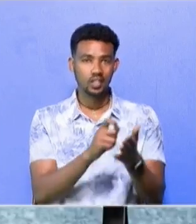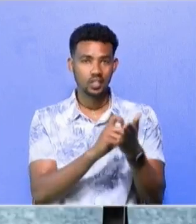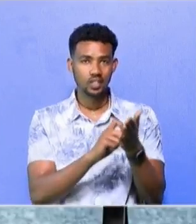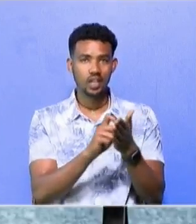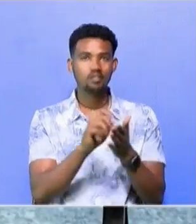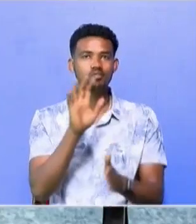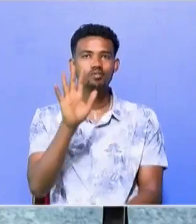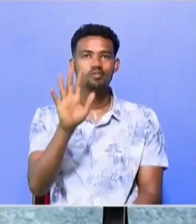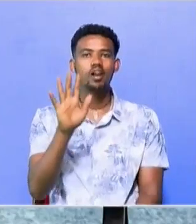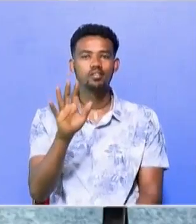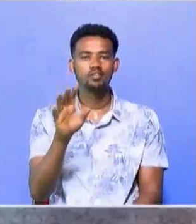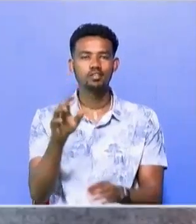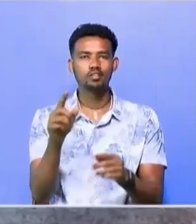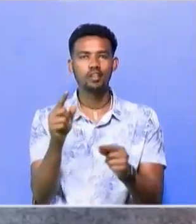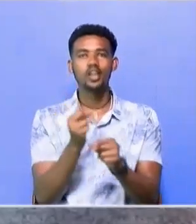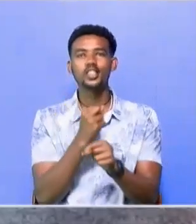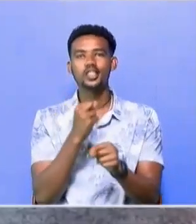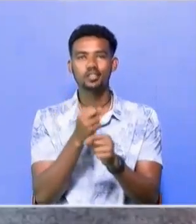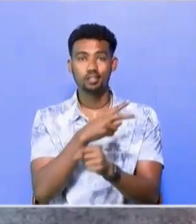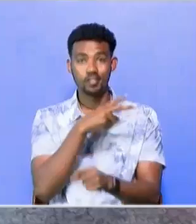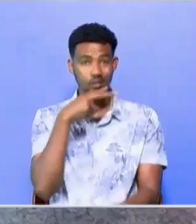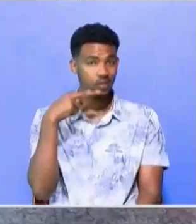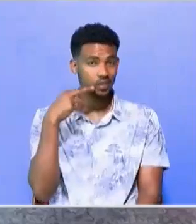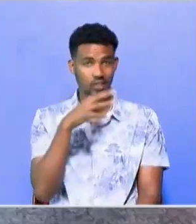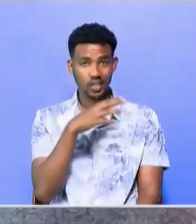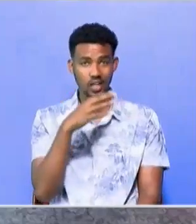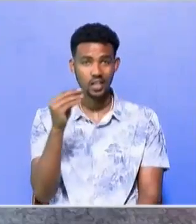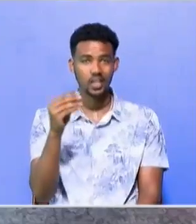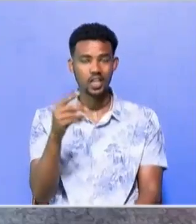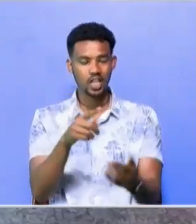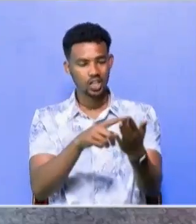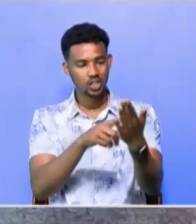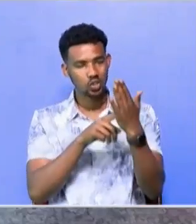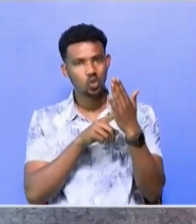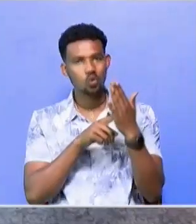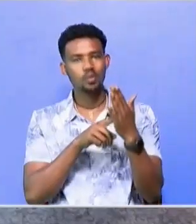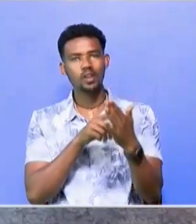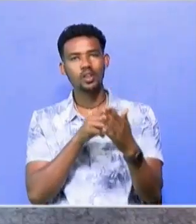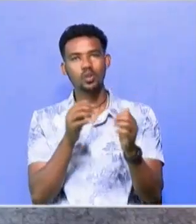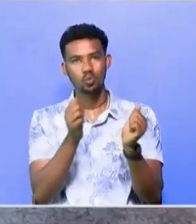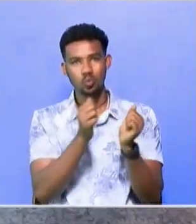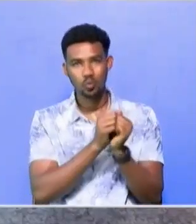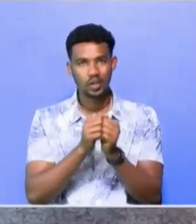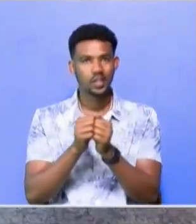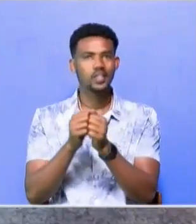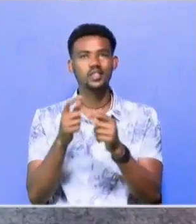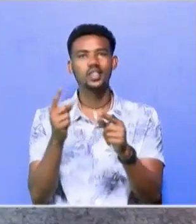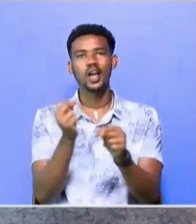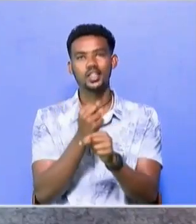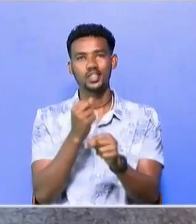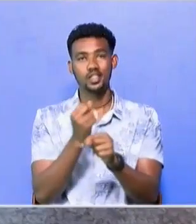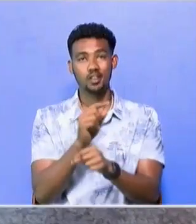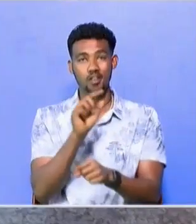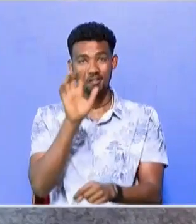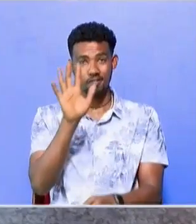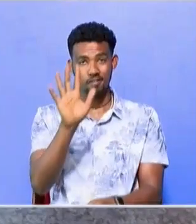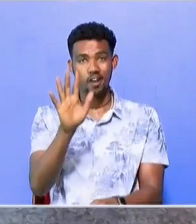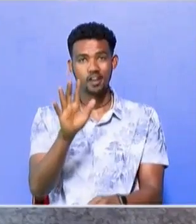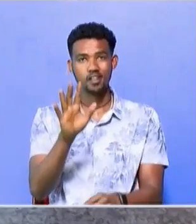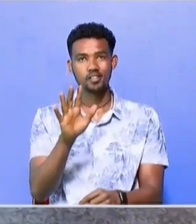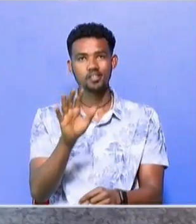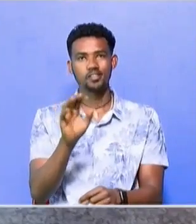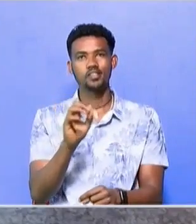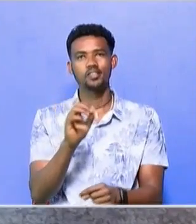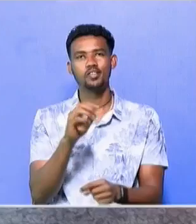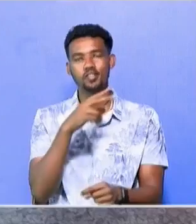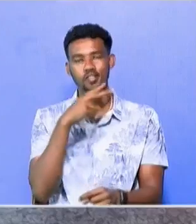Write 5 action verbs and show with action. Write 5